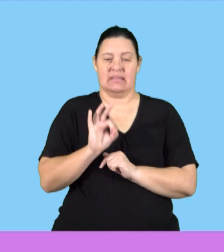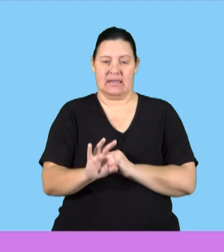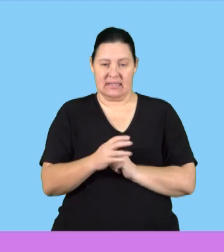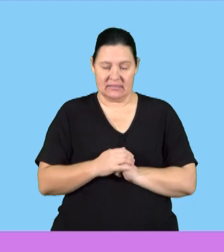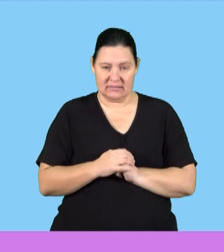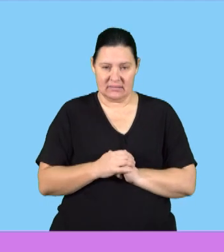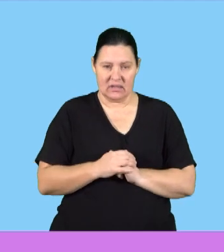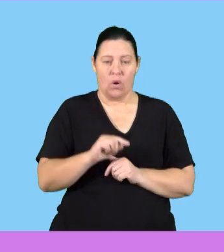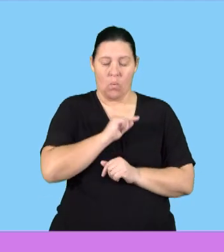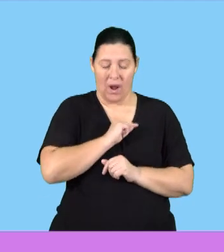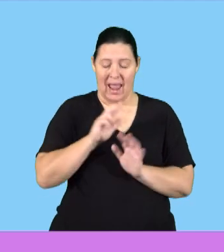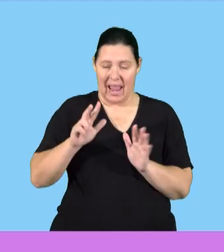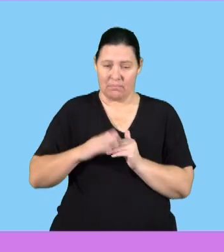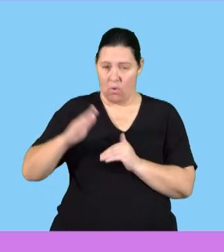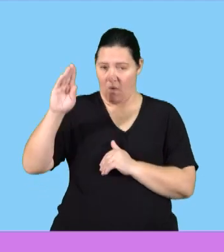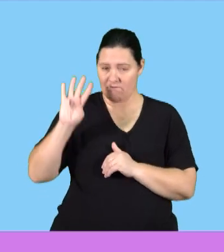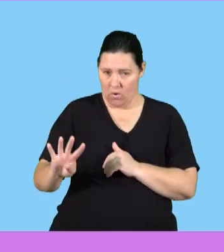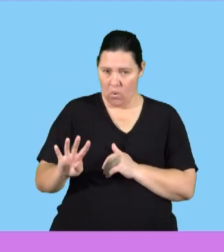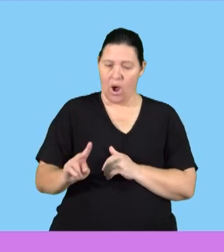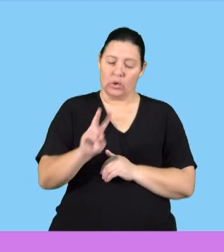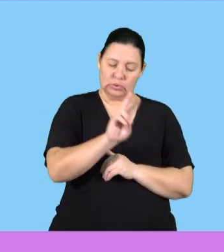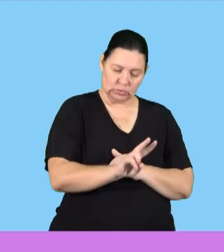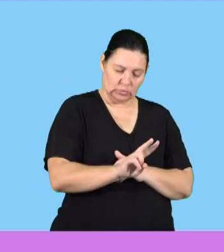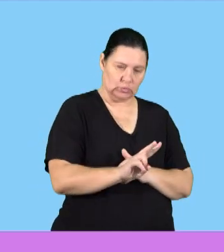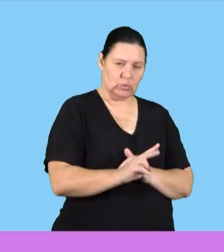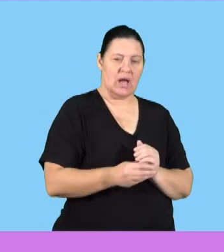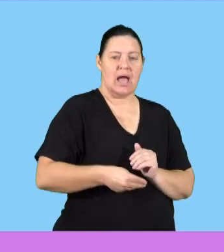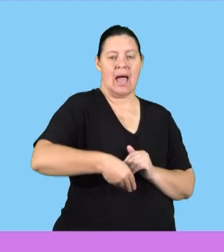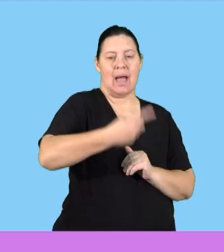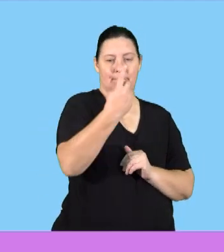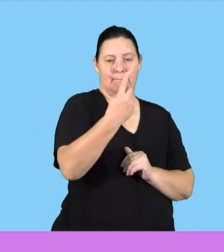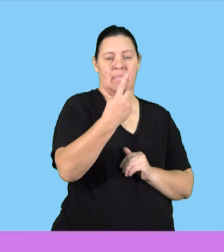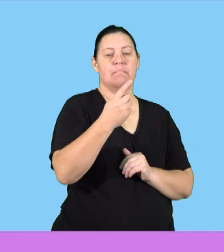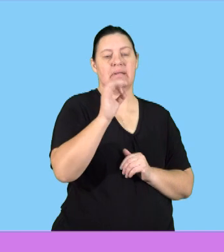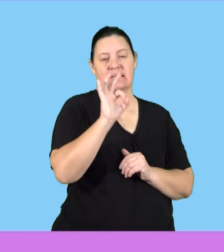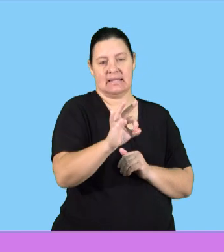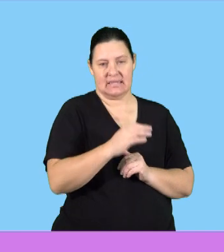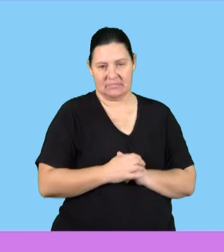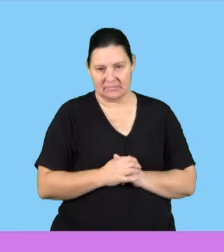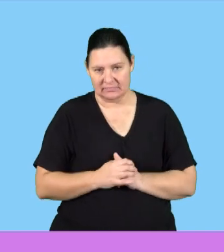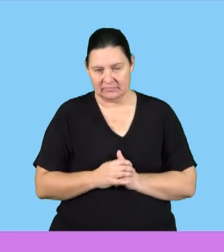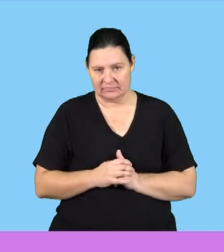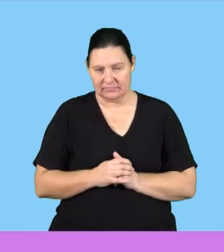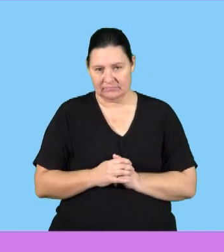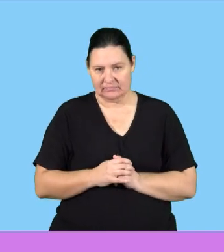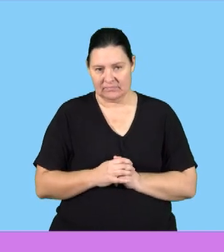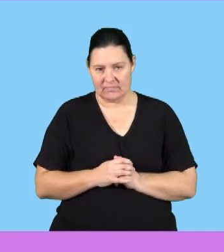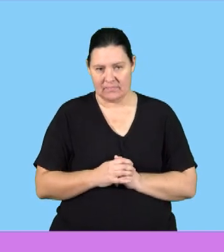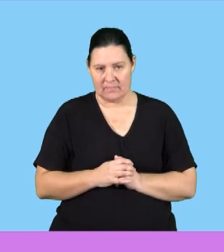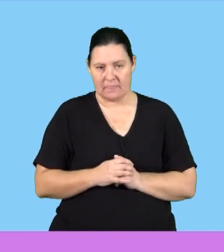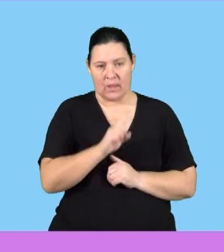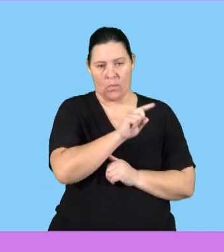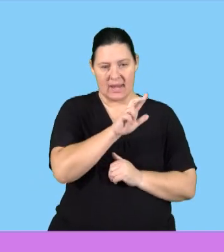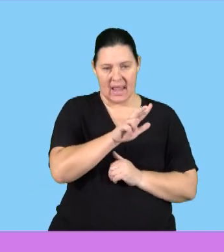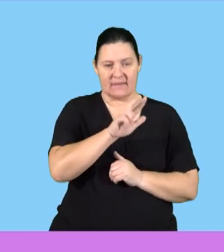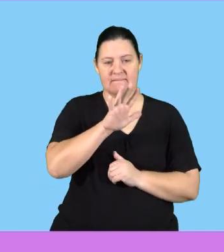than 4. So because it's greater than 4, our 2 will be adjusted upwards, and then we will have